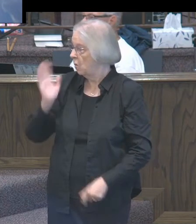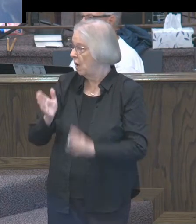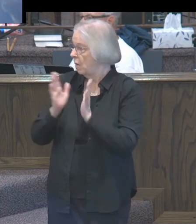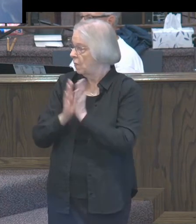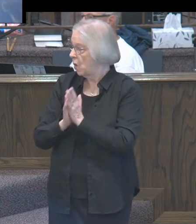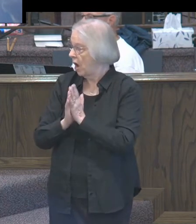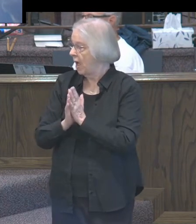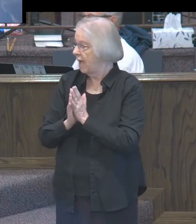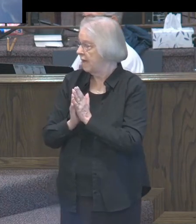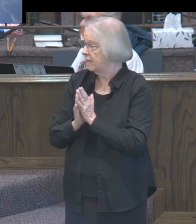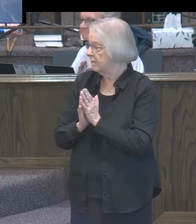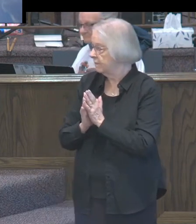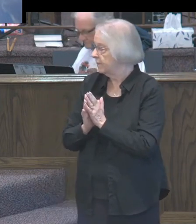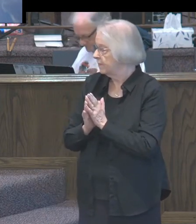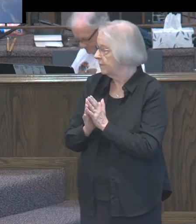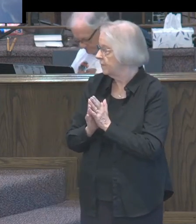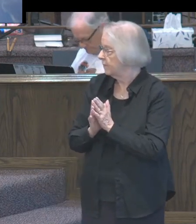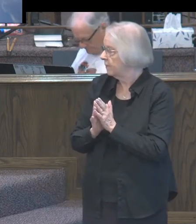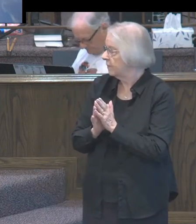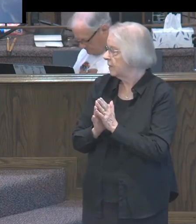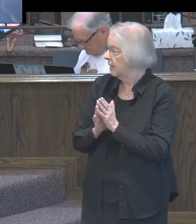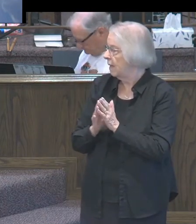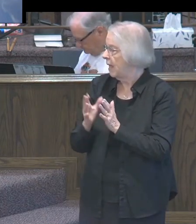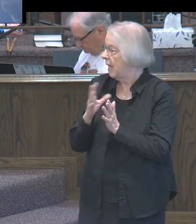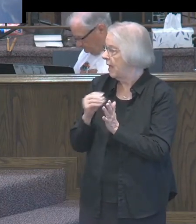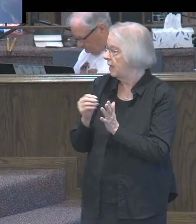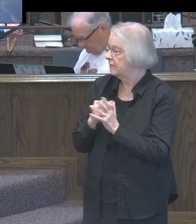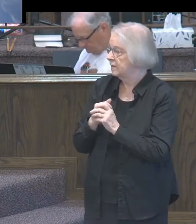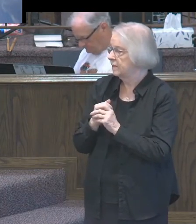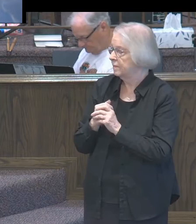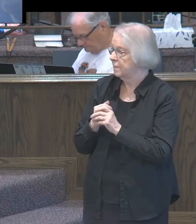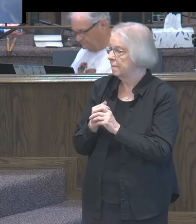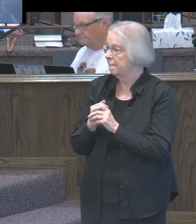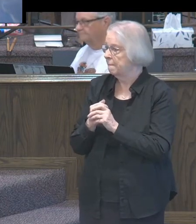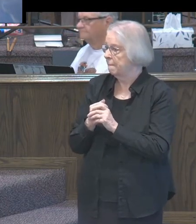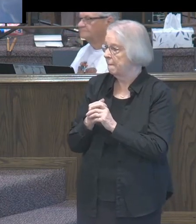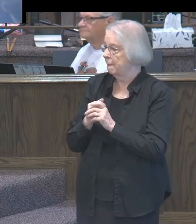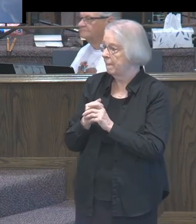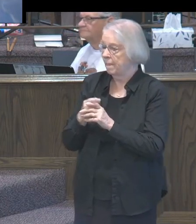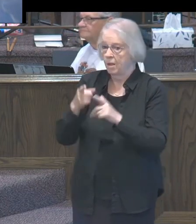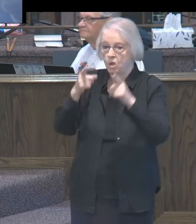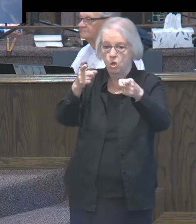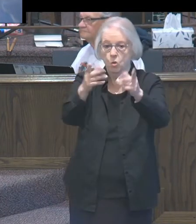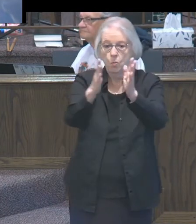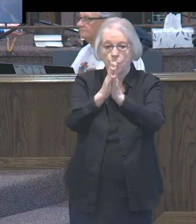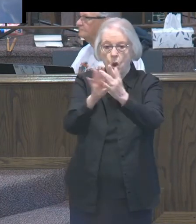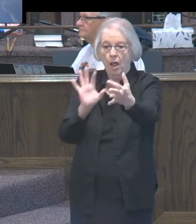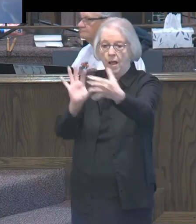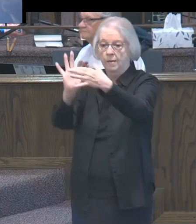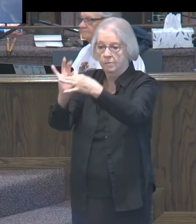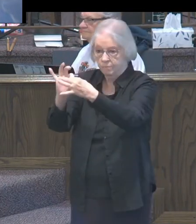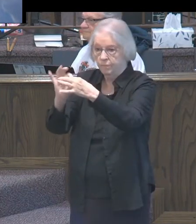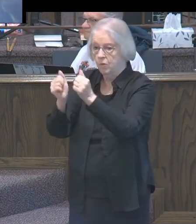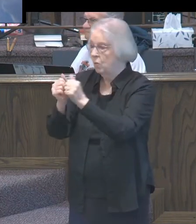our family in general, and then Mario is going to pray for Al and Dee. You pray with us. You pray